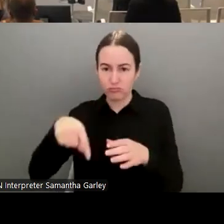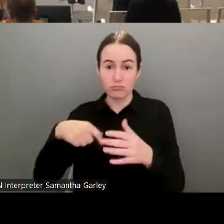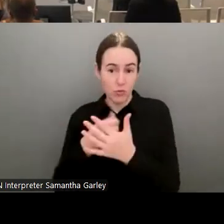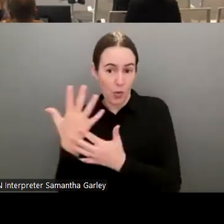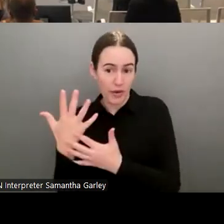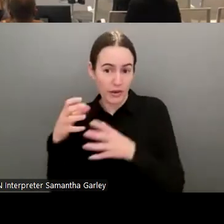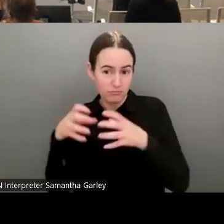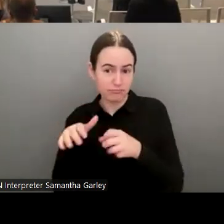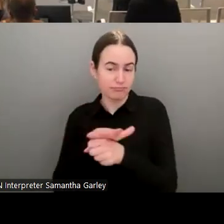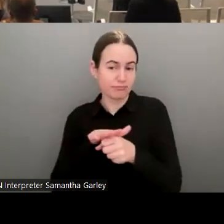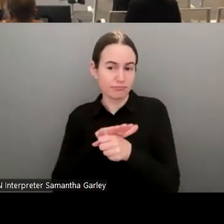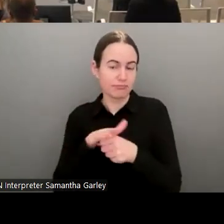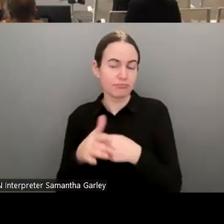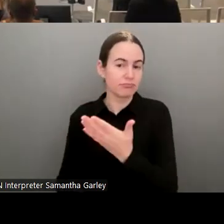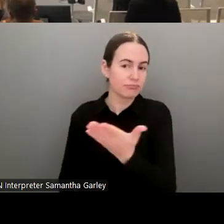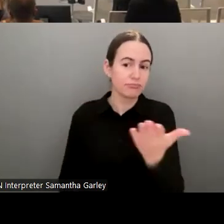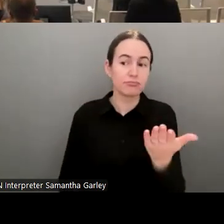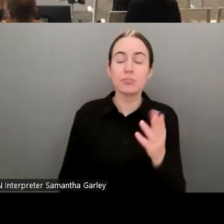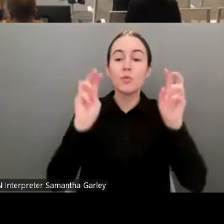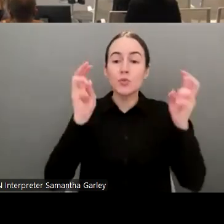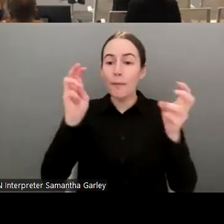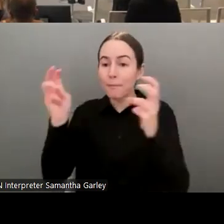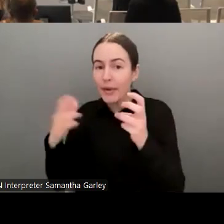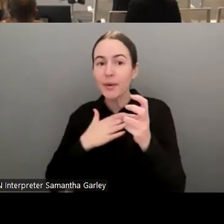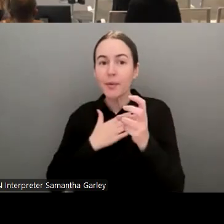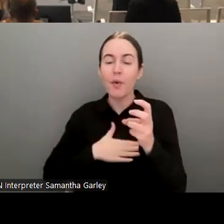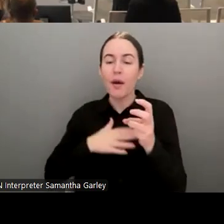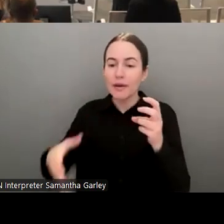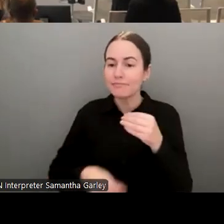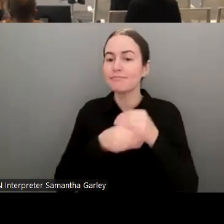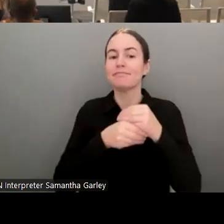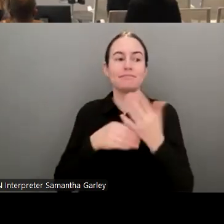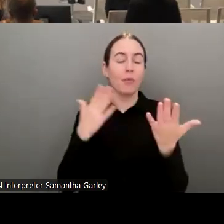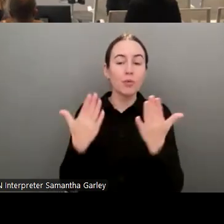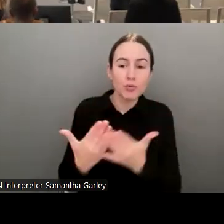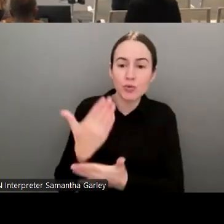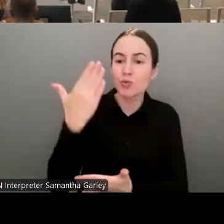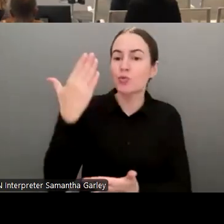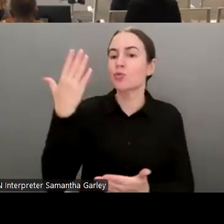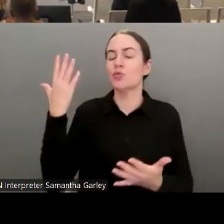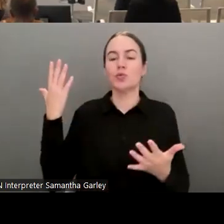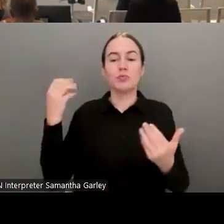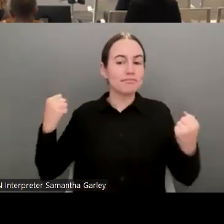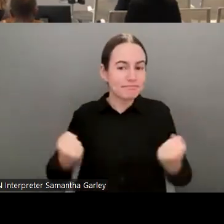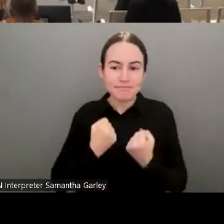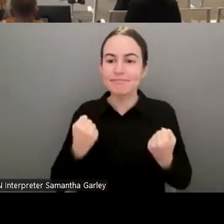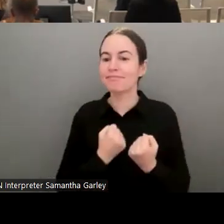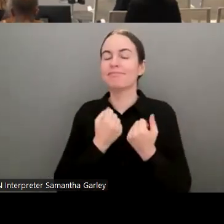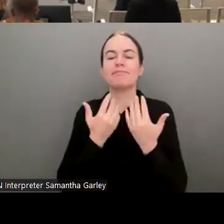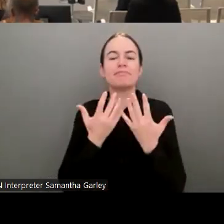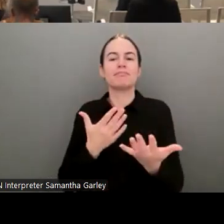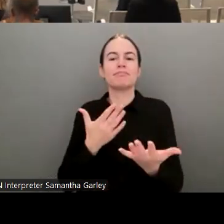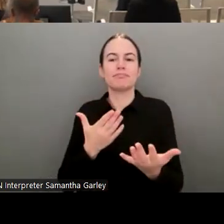So any topic you would like us to focus on, or any new items or new activities you would like to see, Annika?